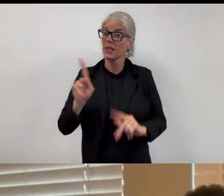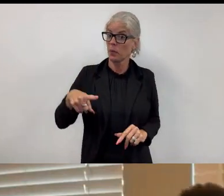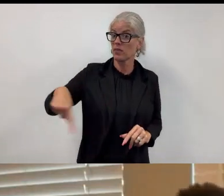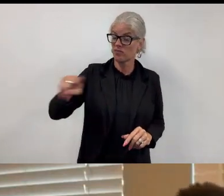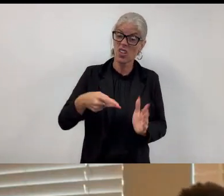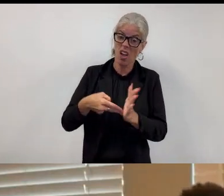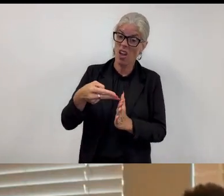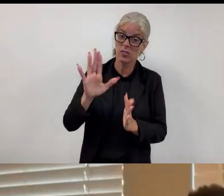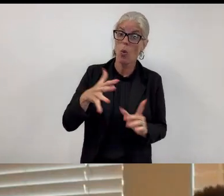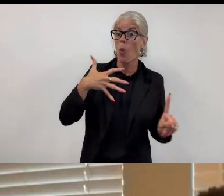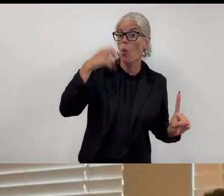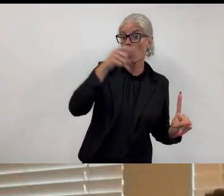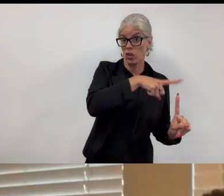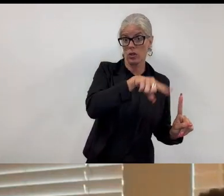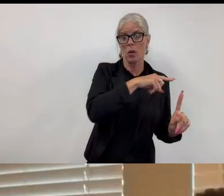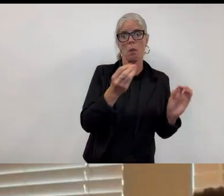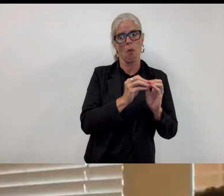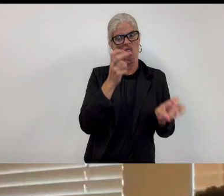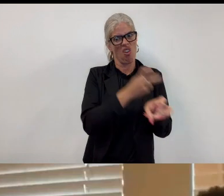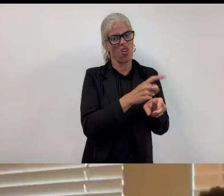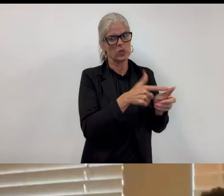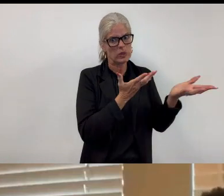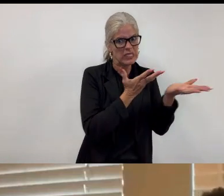gained paralysis specifically. And I've